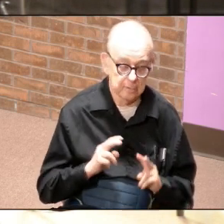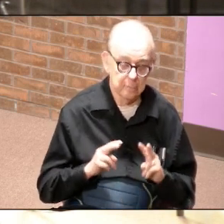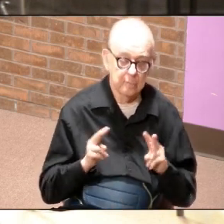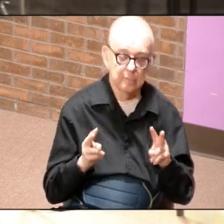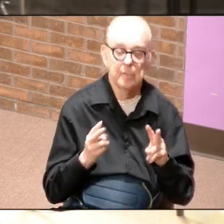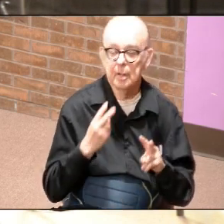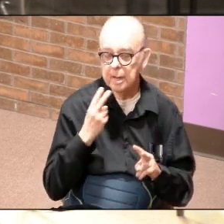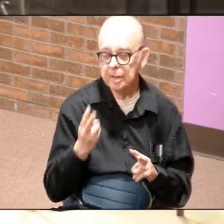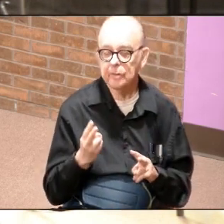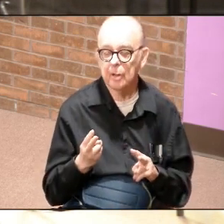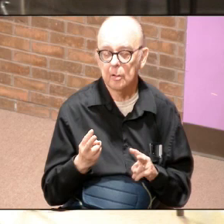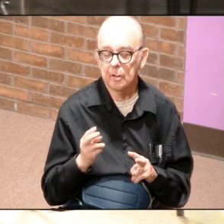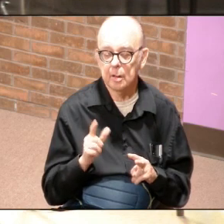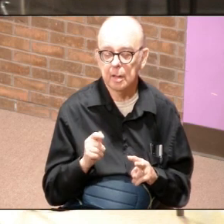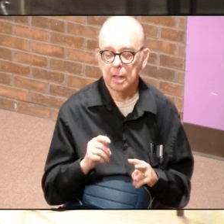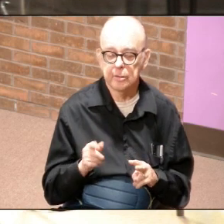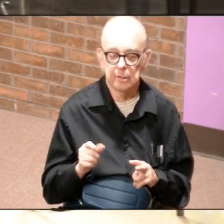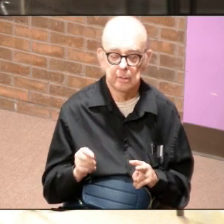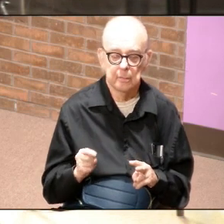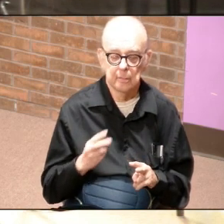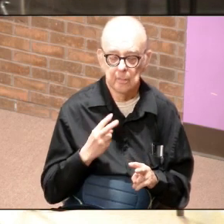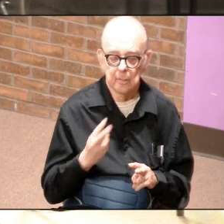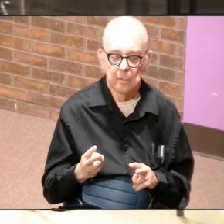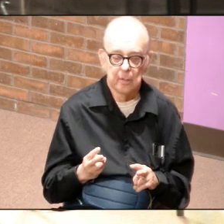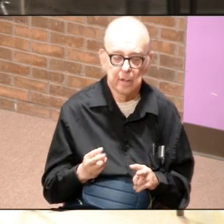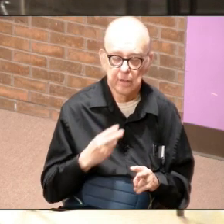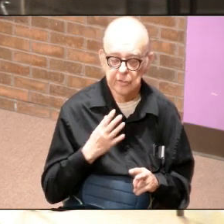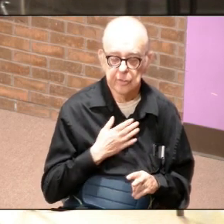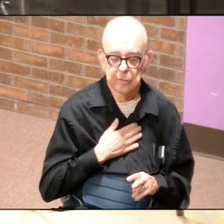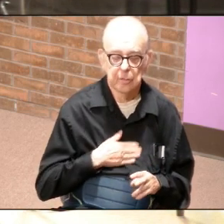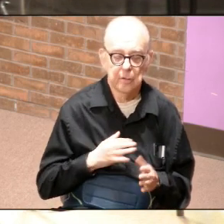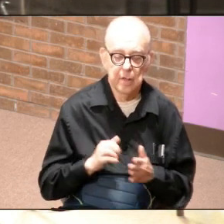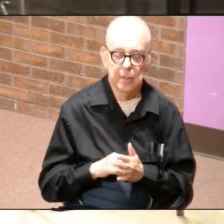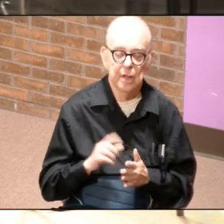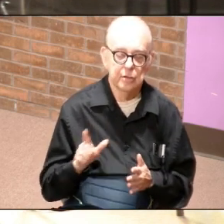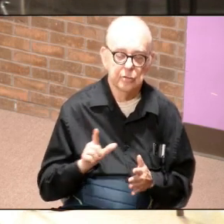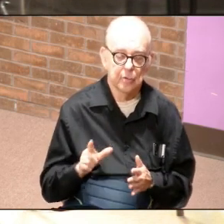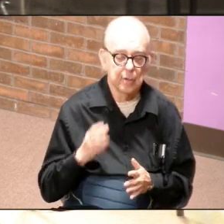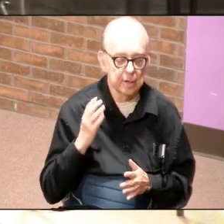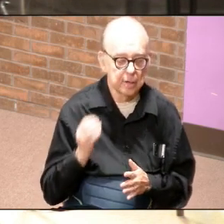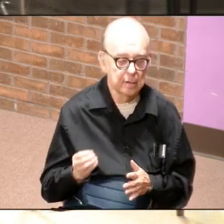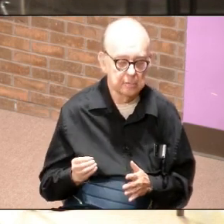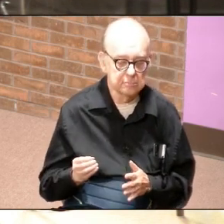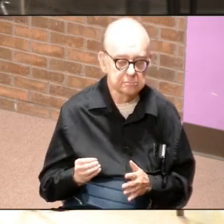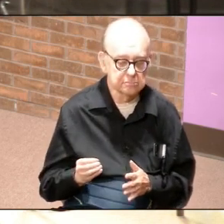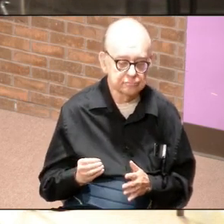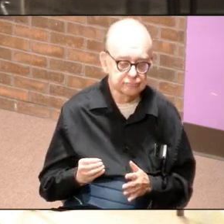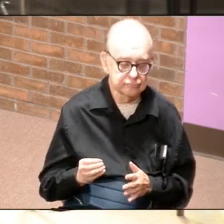and he saw Lazarus and saw the joy that Lazarus was having. And